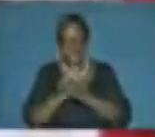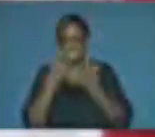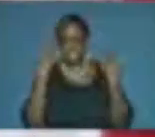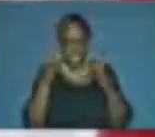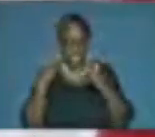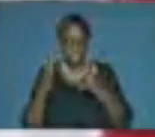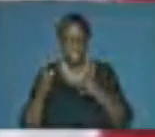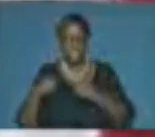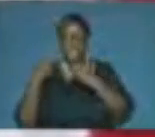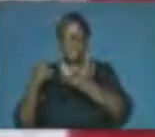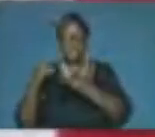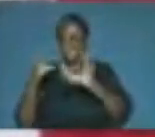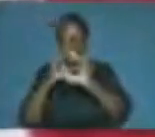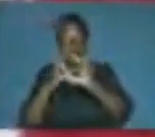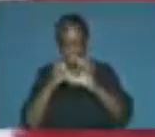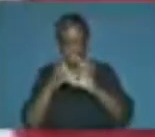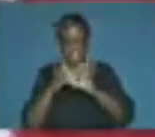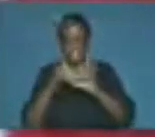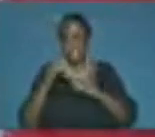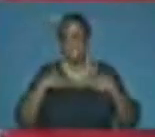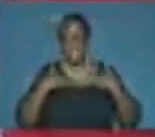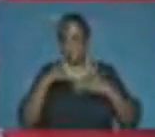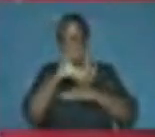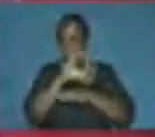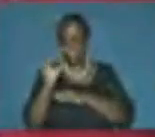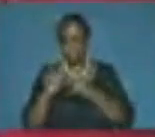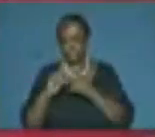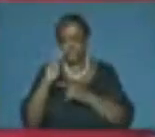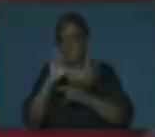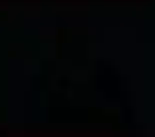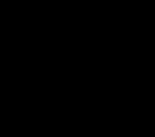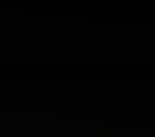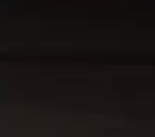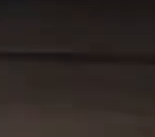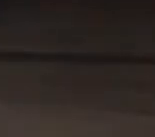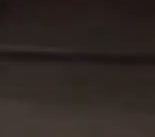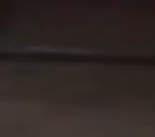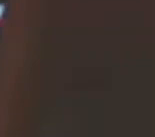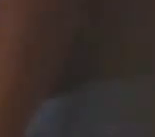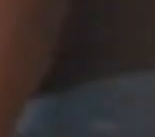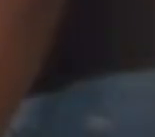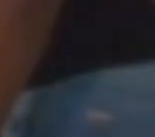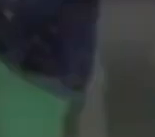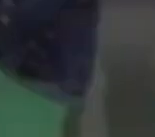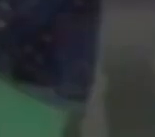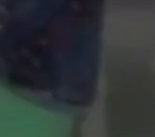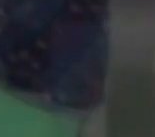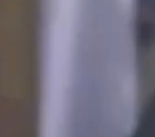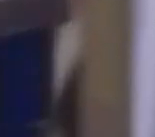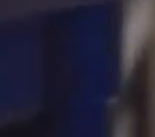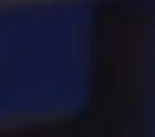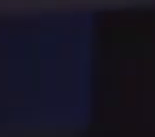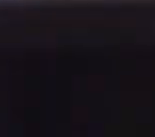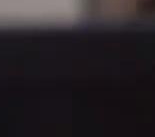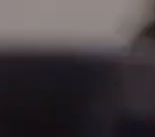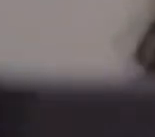so I want to say Merry Christmas and a Happy New Year to my Marathon residents. Junk Crew Watch Party at Fusion begins.